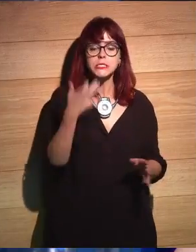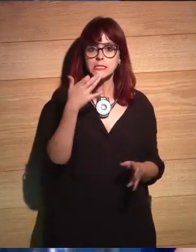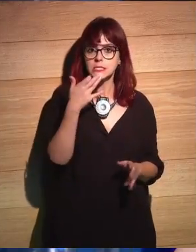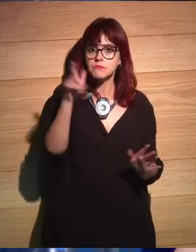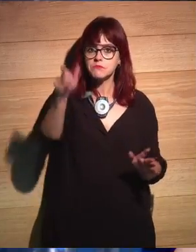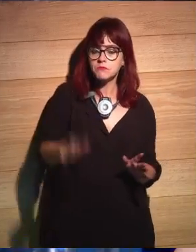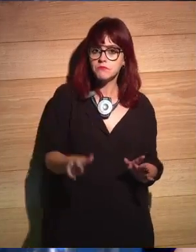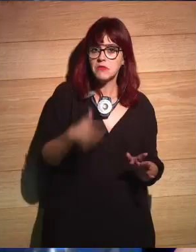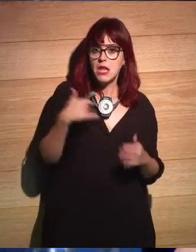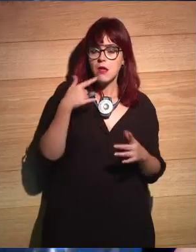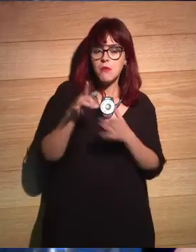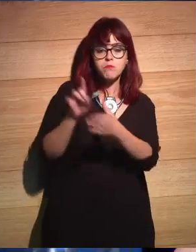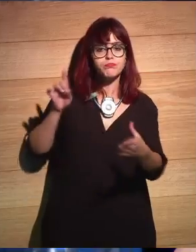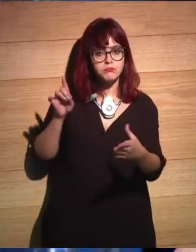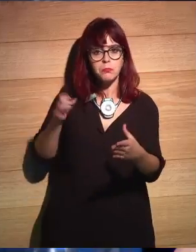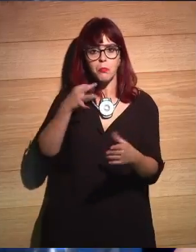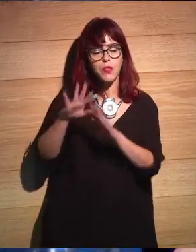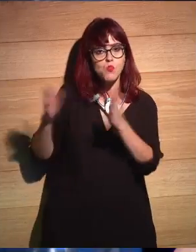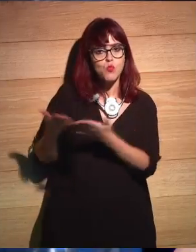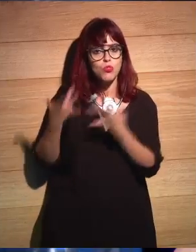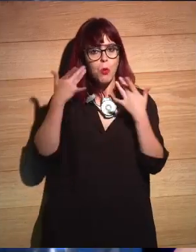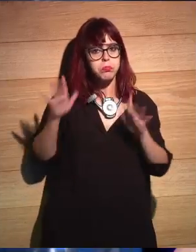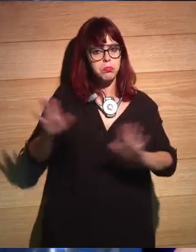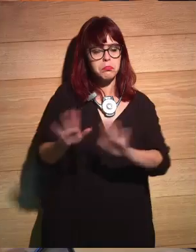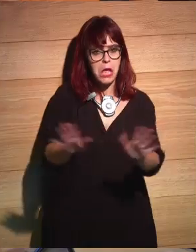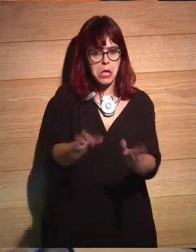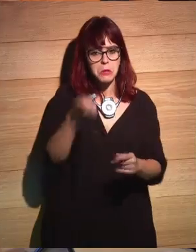his duties with society.